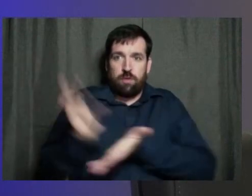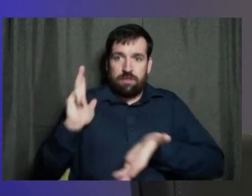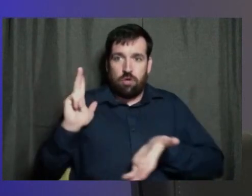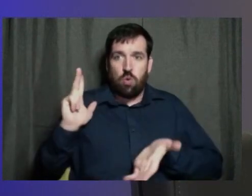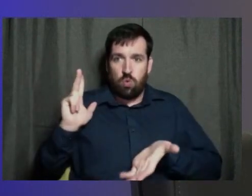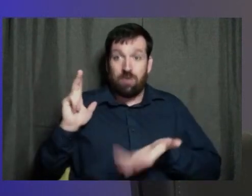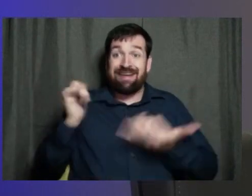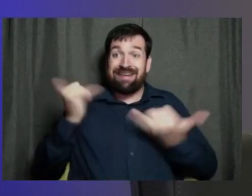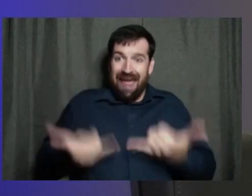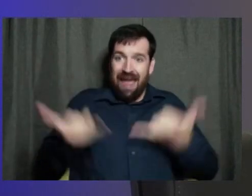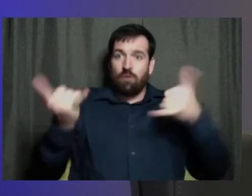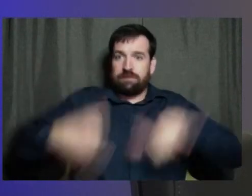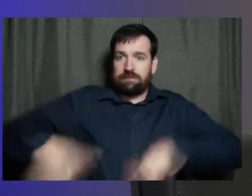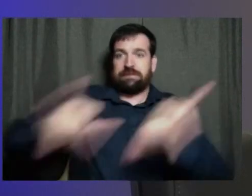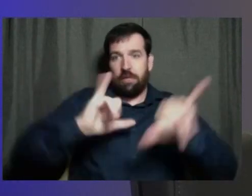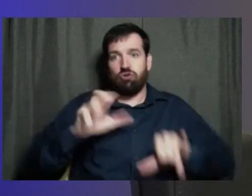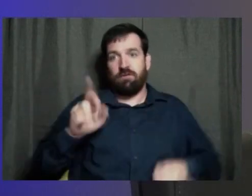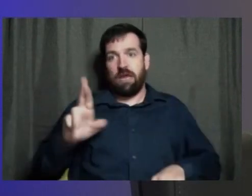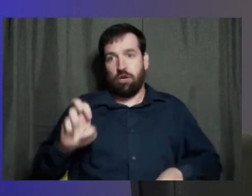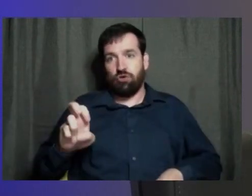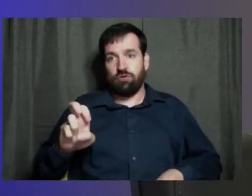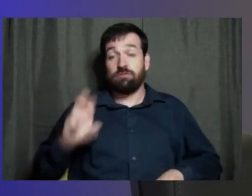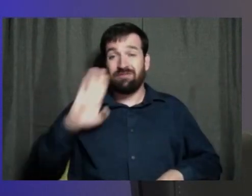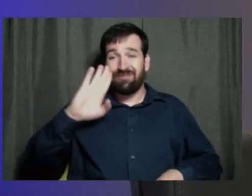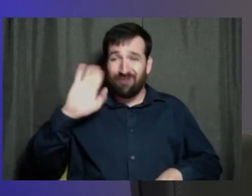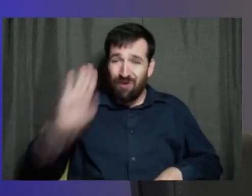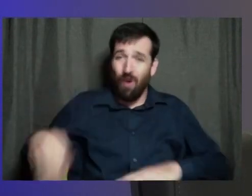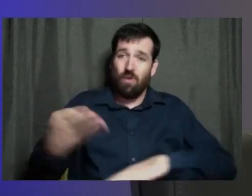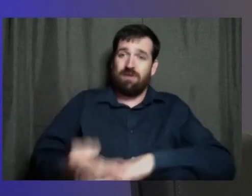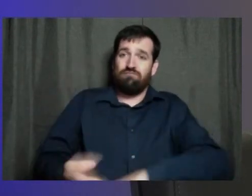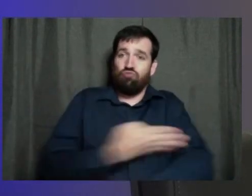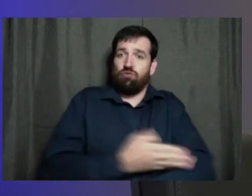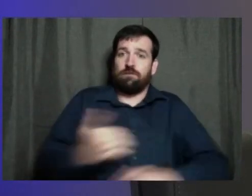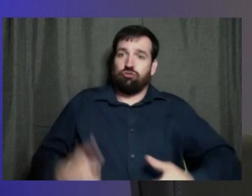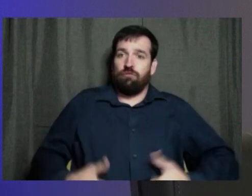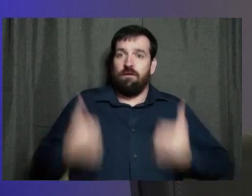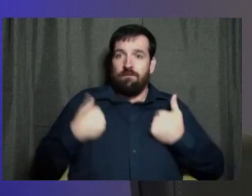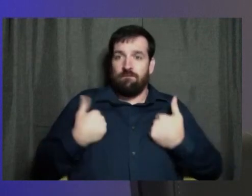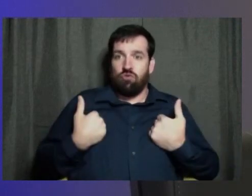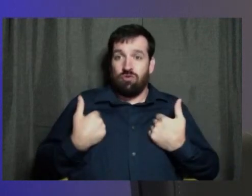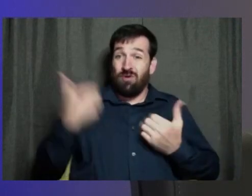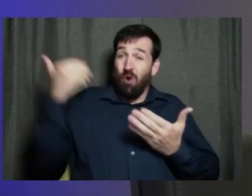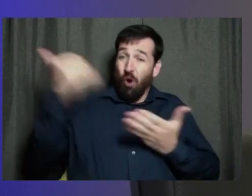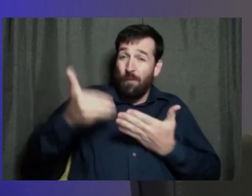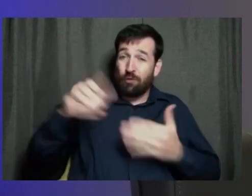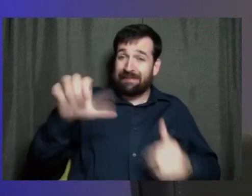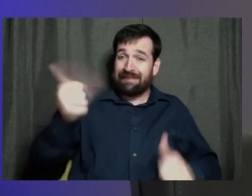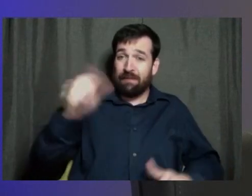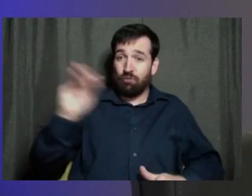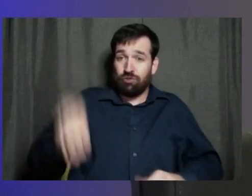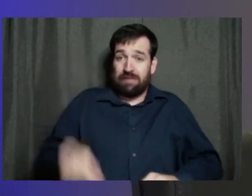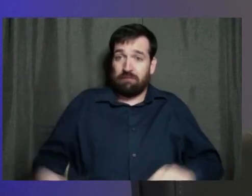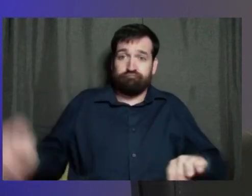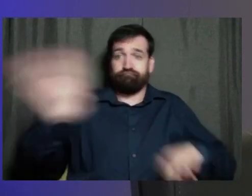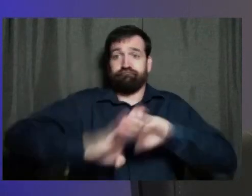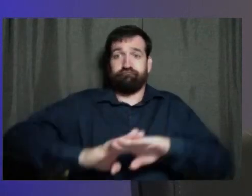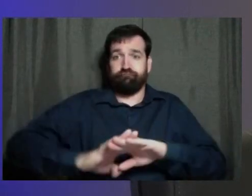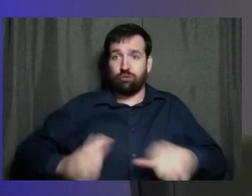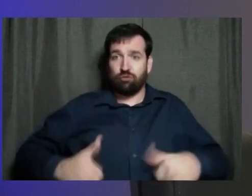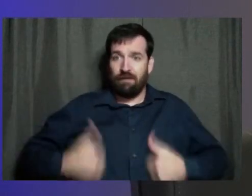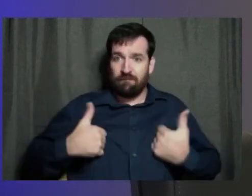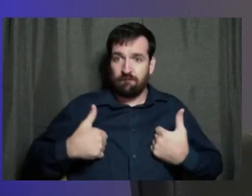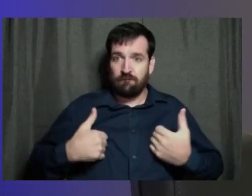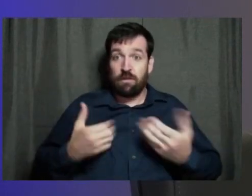of care. And we know that it improves survival by close to 10%. And so without that clinical